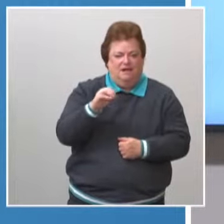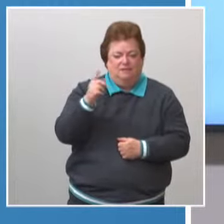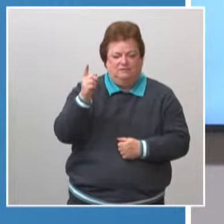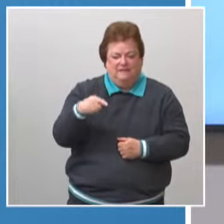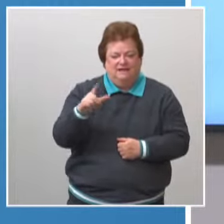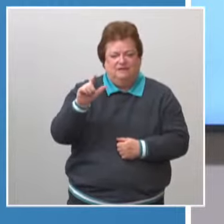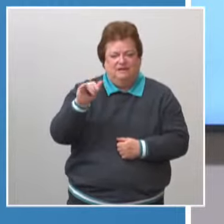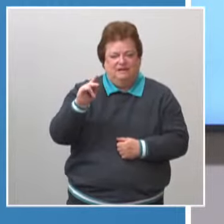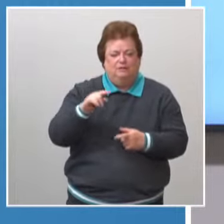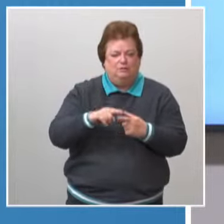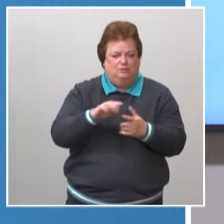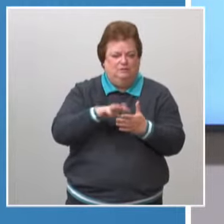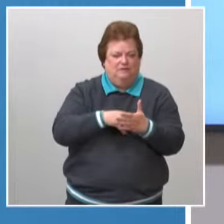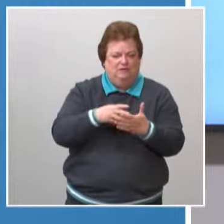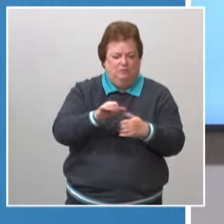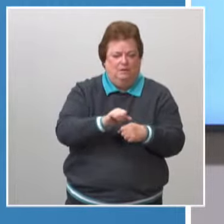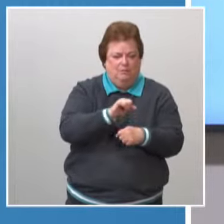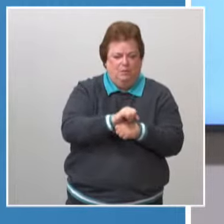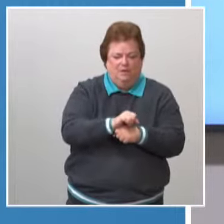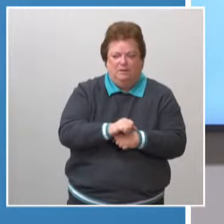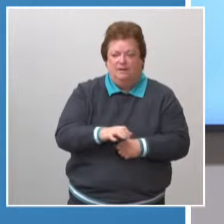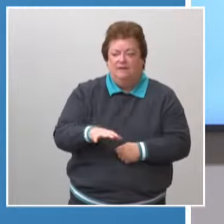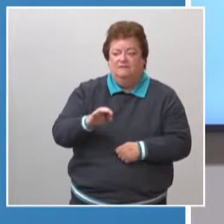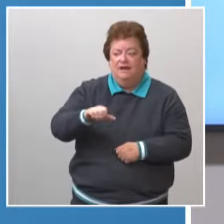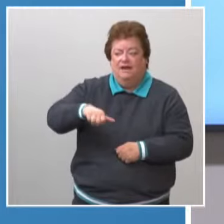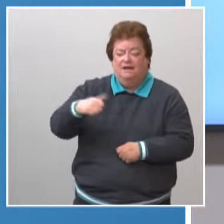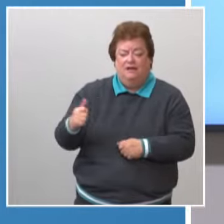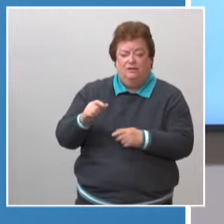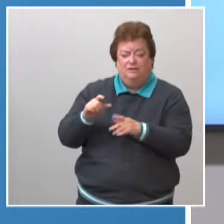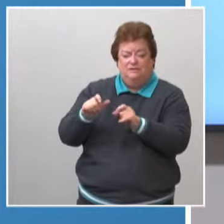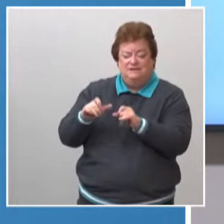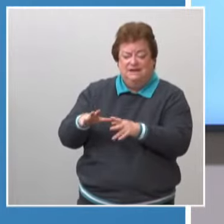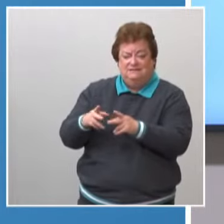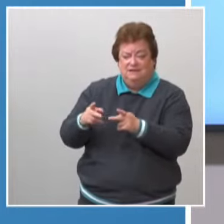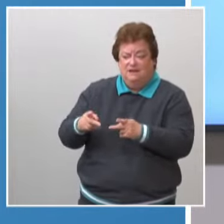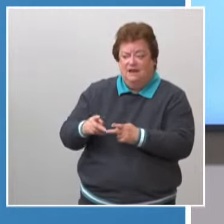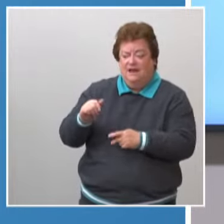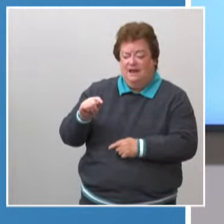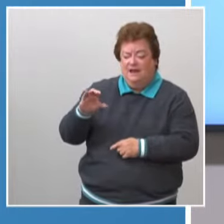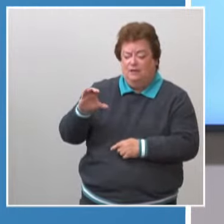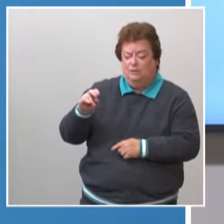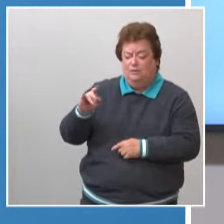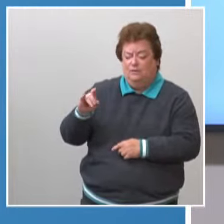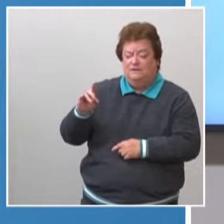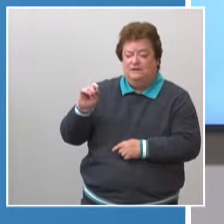totalwellnesshealth.com/Lincoln to schedule. You can find other testing options at